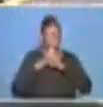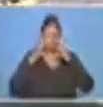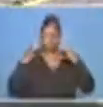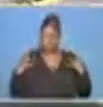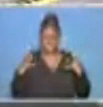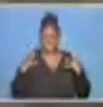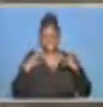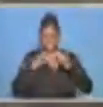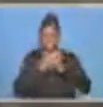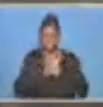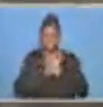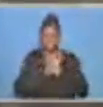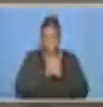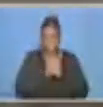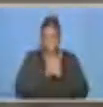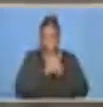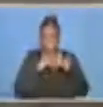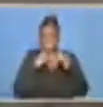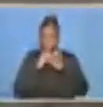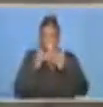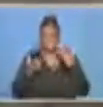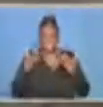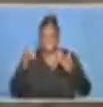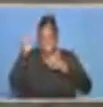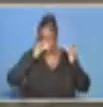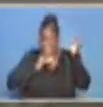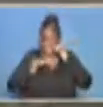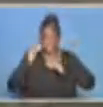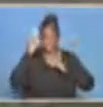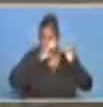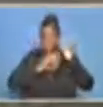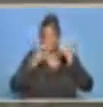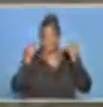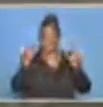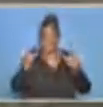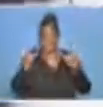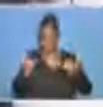a norm. I just feel like it's a gang war going on, you know? Like, oh,